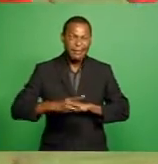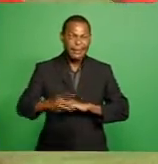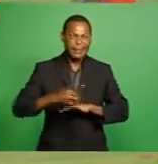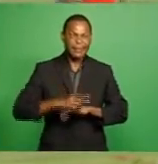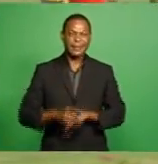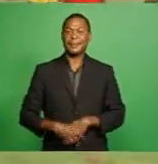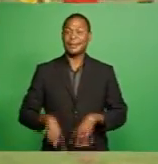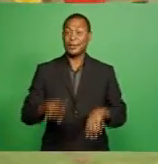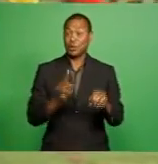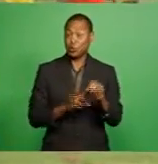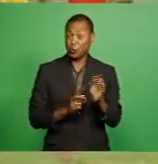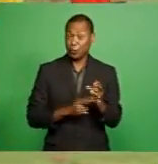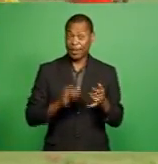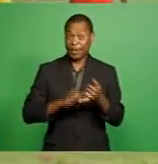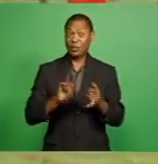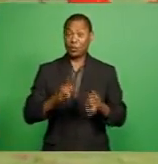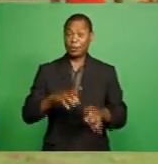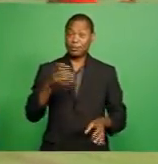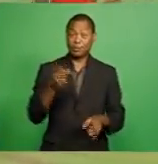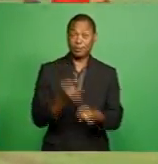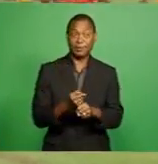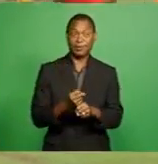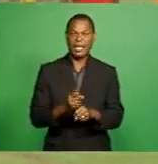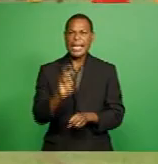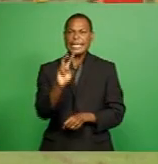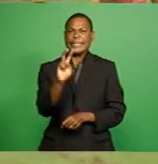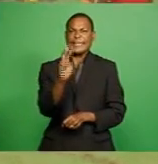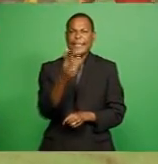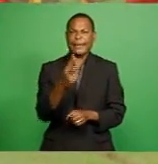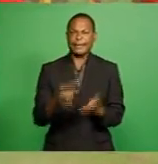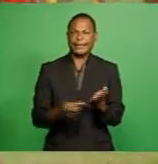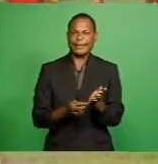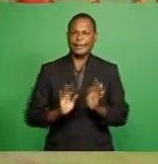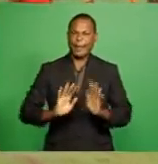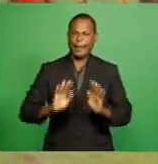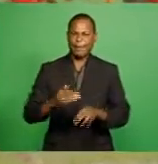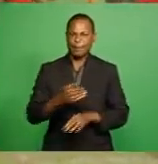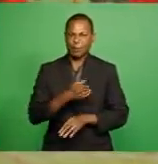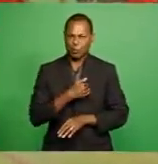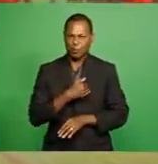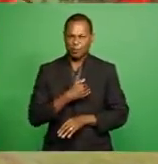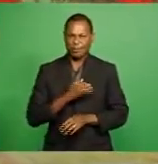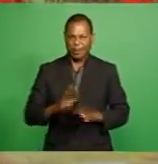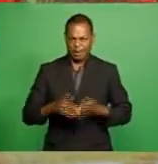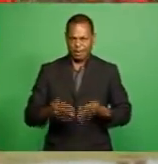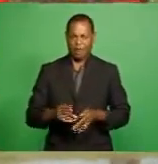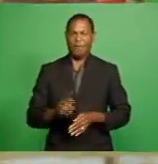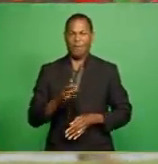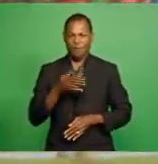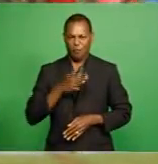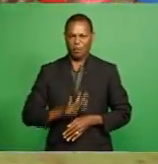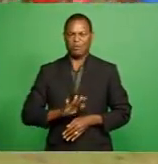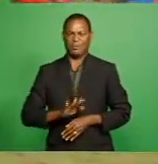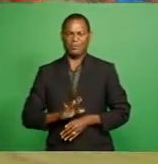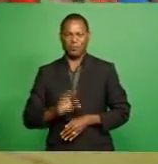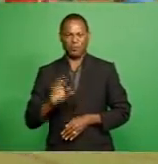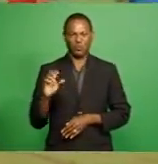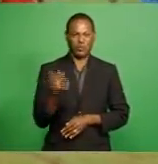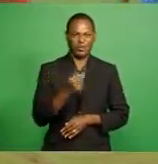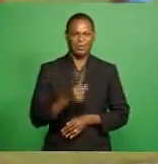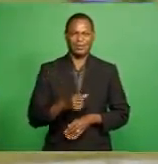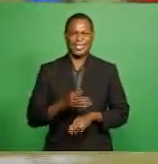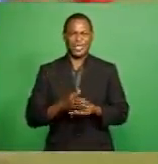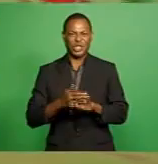finished 2nd in the 2019 Tailevu zone. This year the school hopes to go one step forward with a new set of athletes.